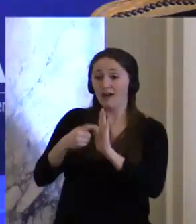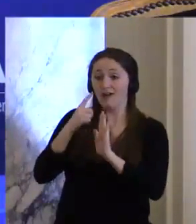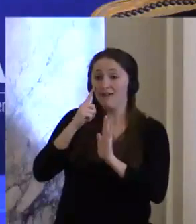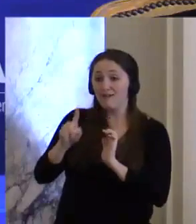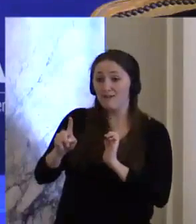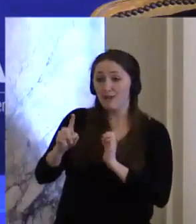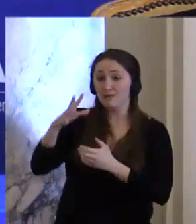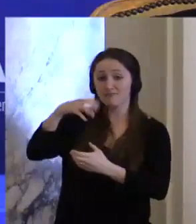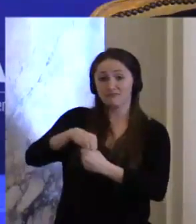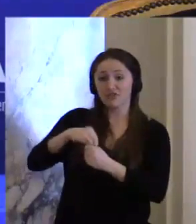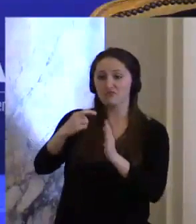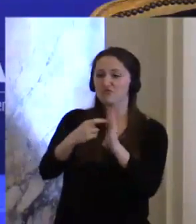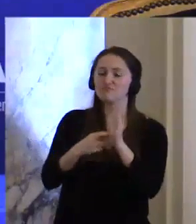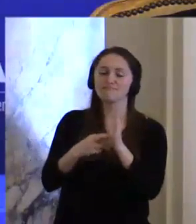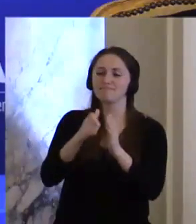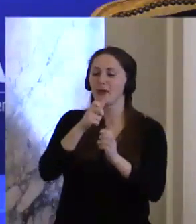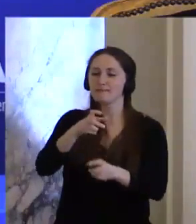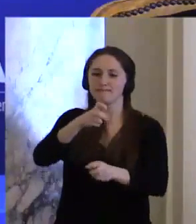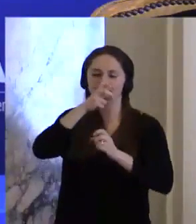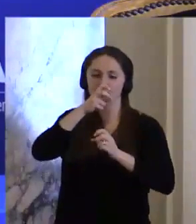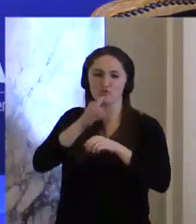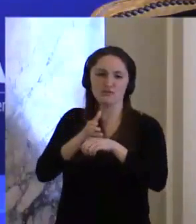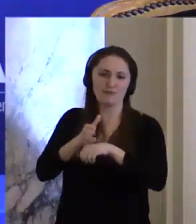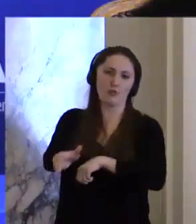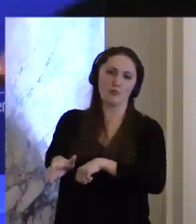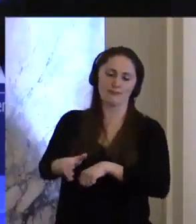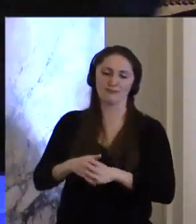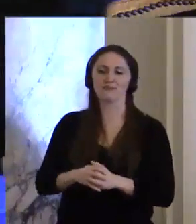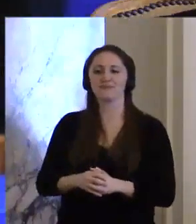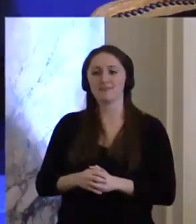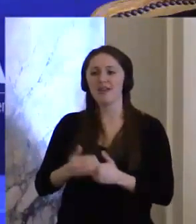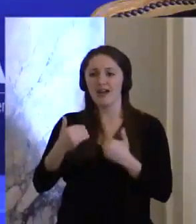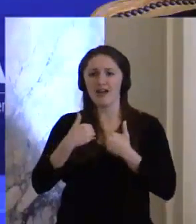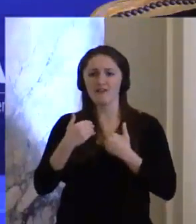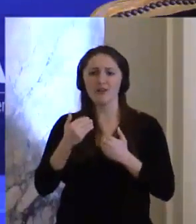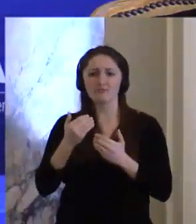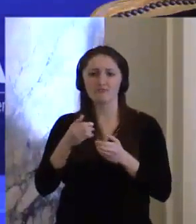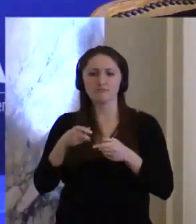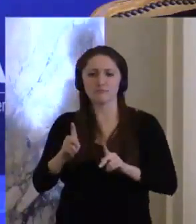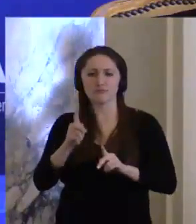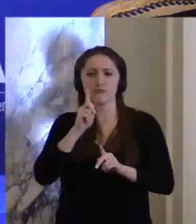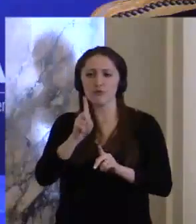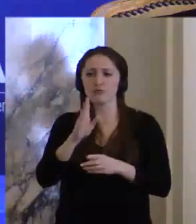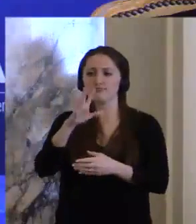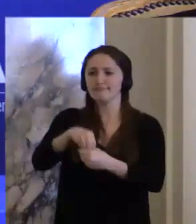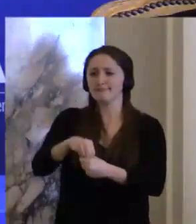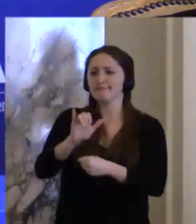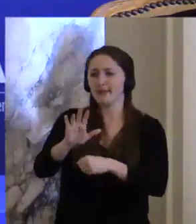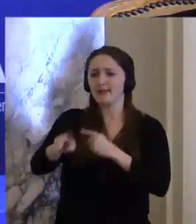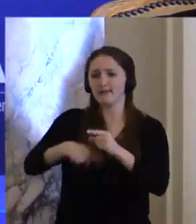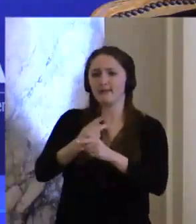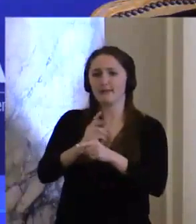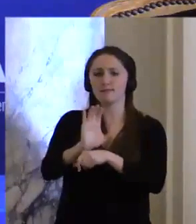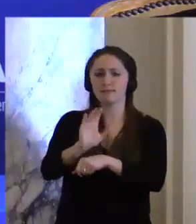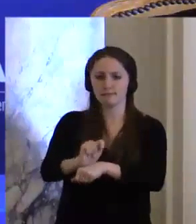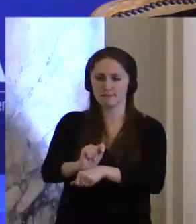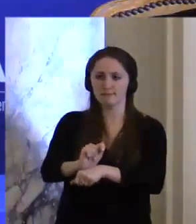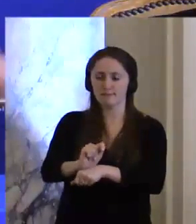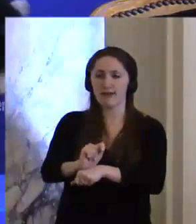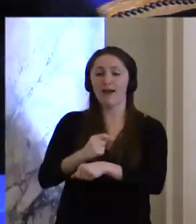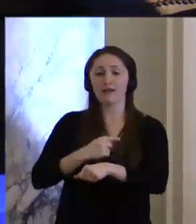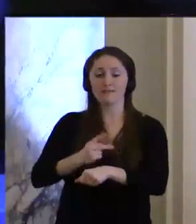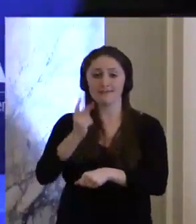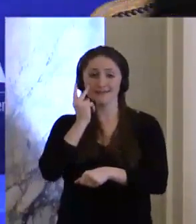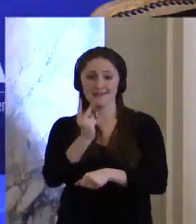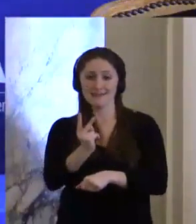always strictly enforced. I have had opportunity to participate in these kinds of consultations, and I have seen